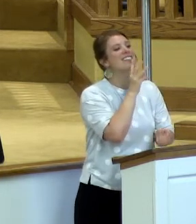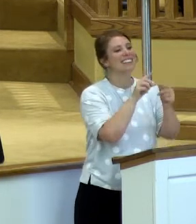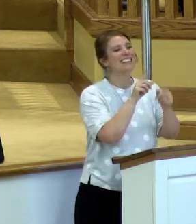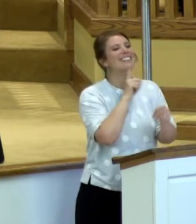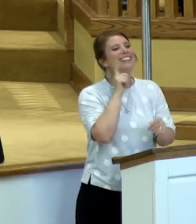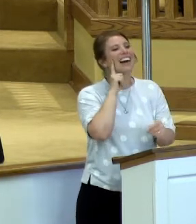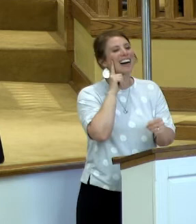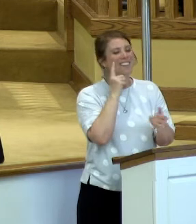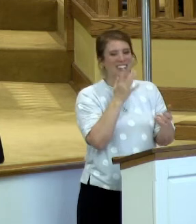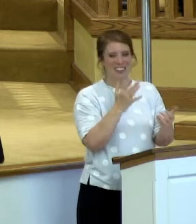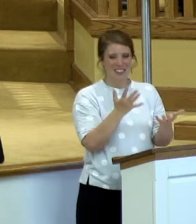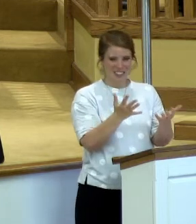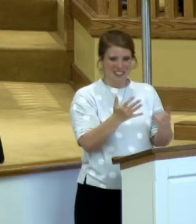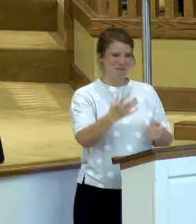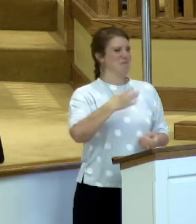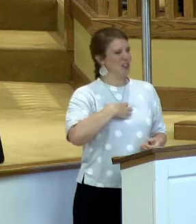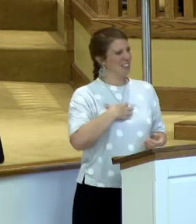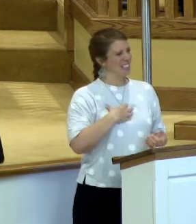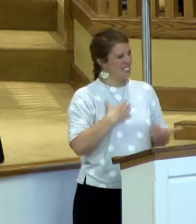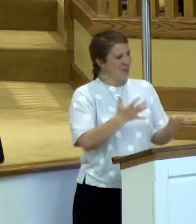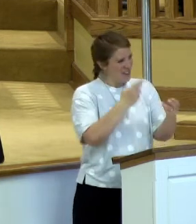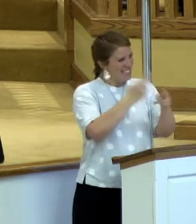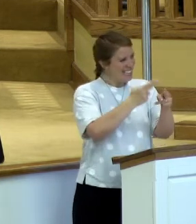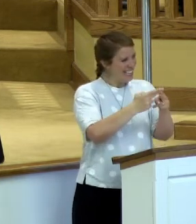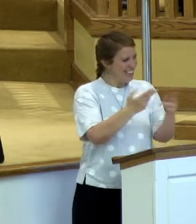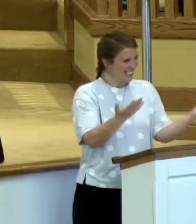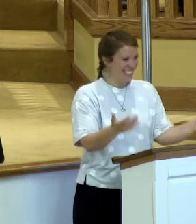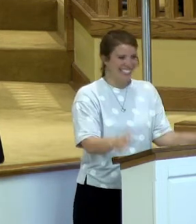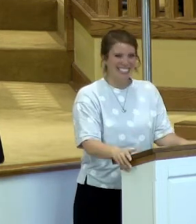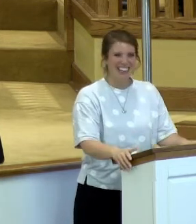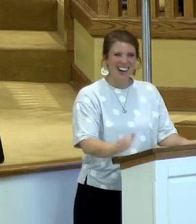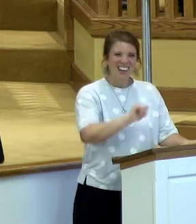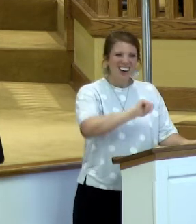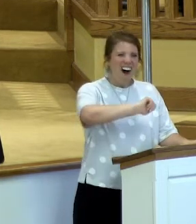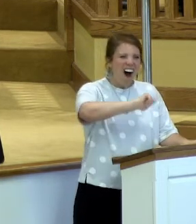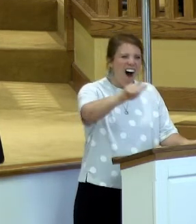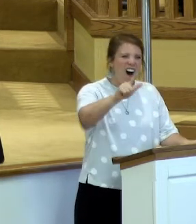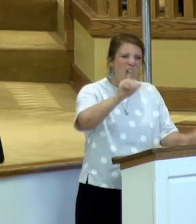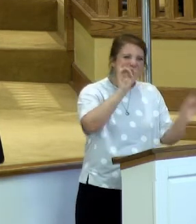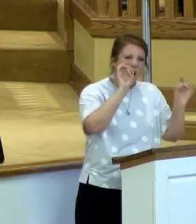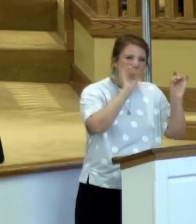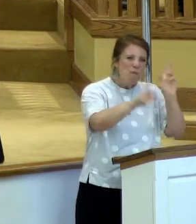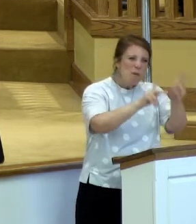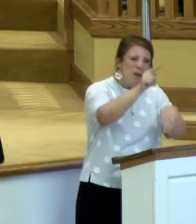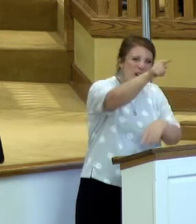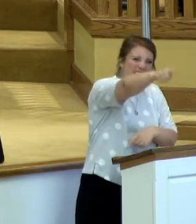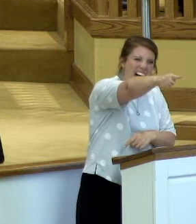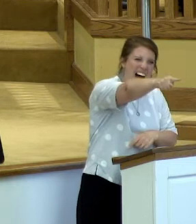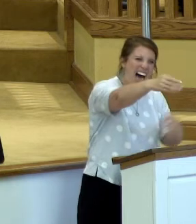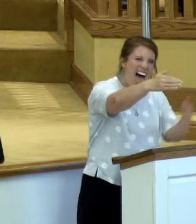deaf are going to be water. They protest. Look at all those heathen people in that left corner back there, man. God help